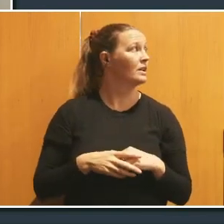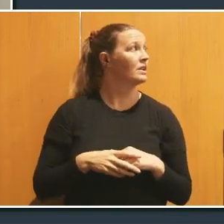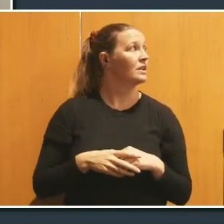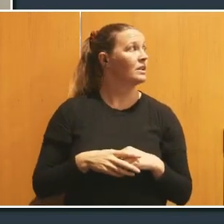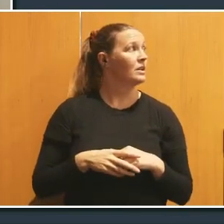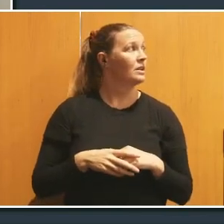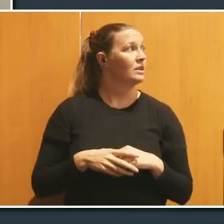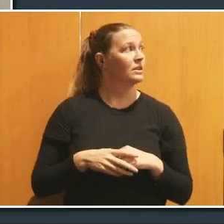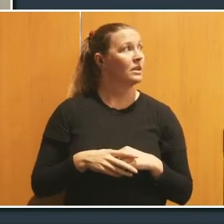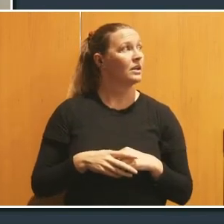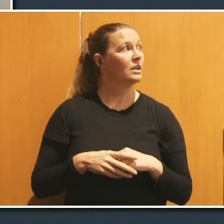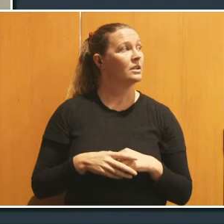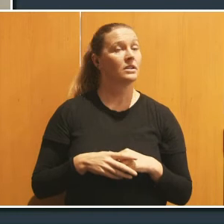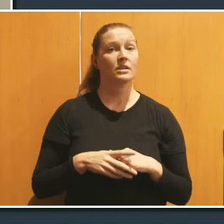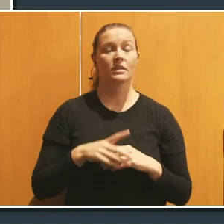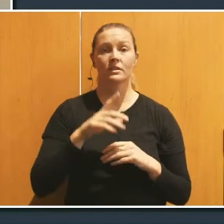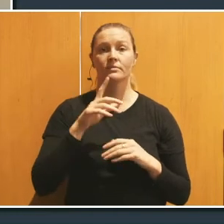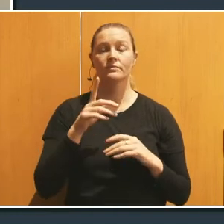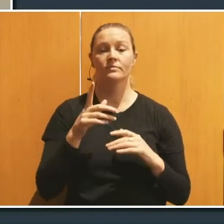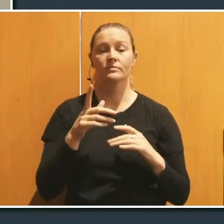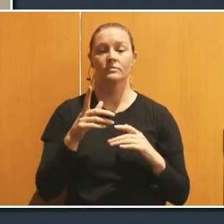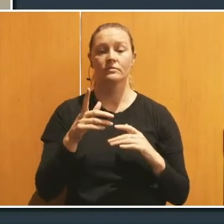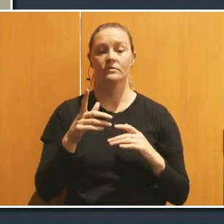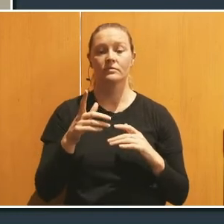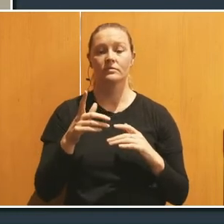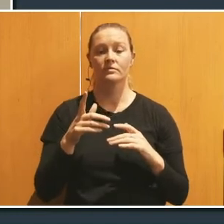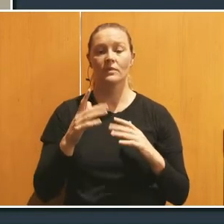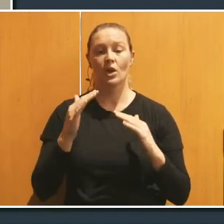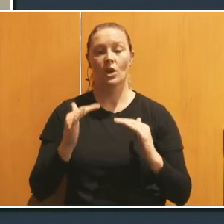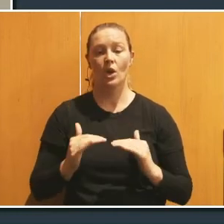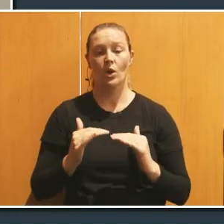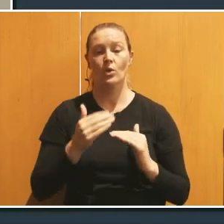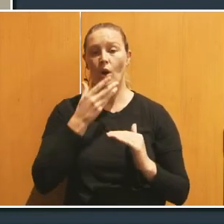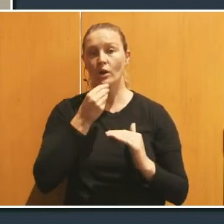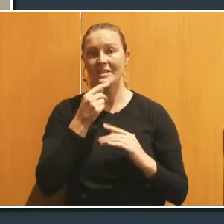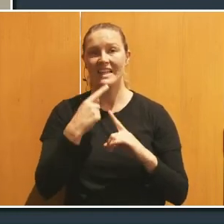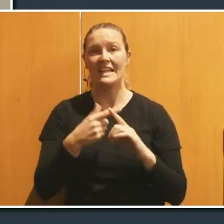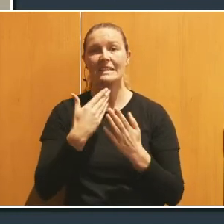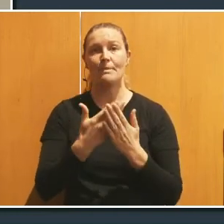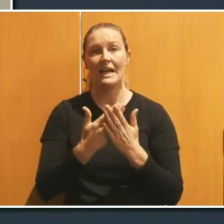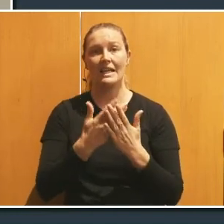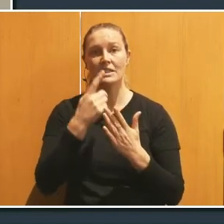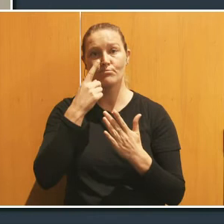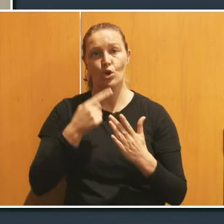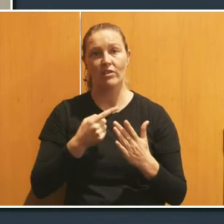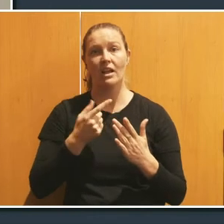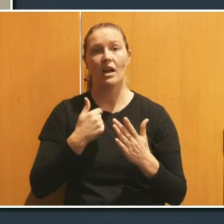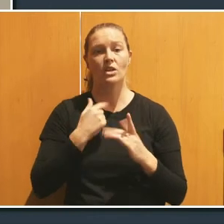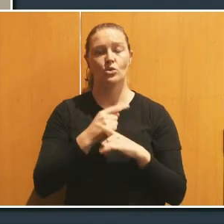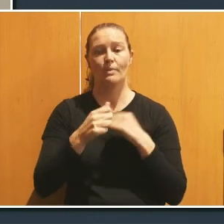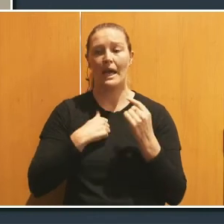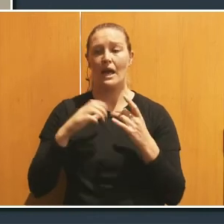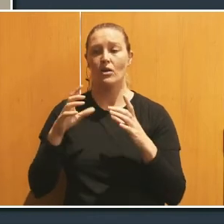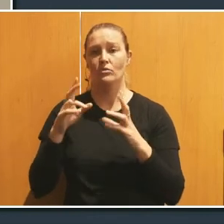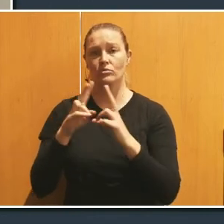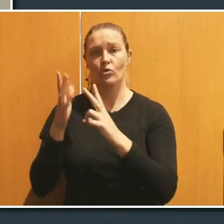the rest of the introduction. In terms of low occupancy and demand profile, I've talked about our residents being of an older